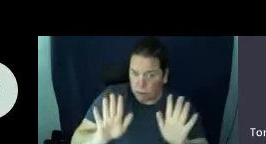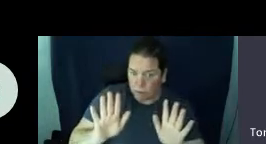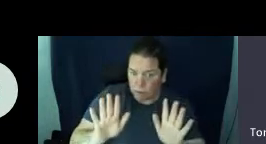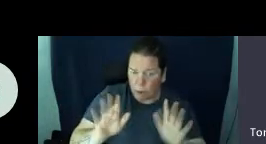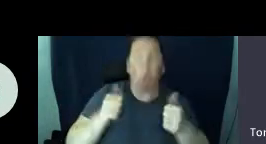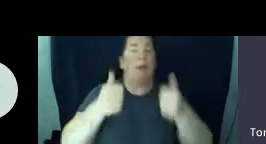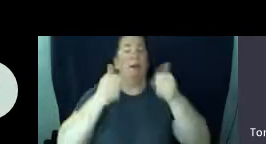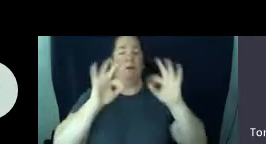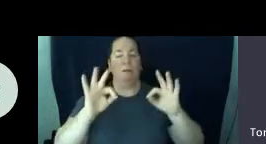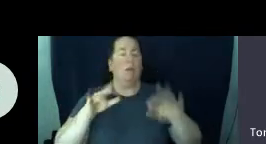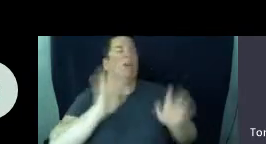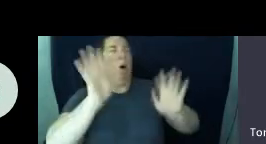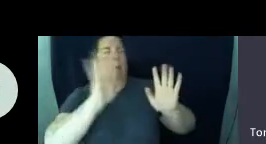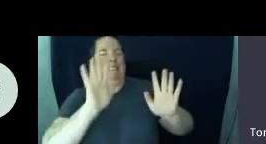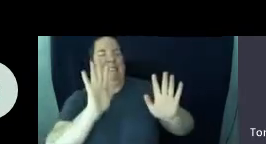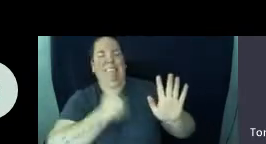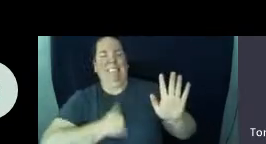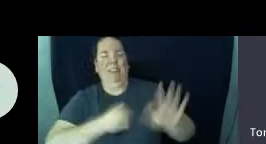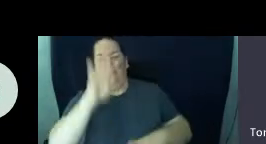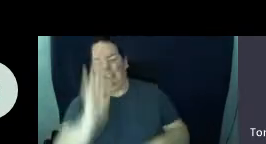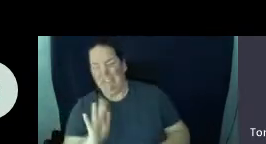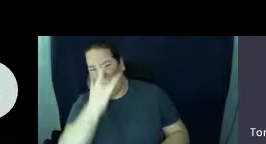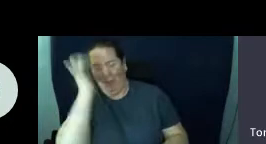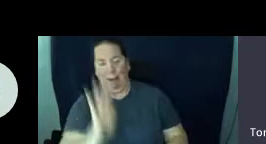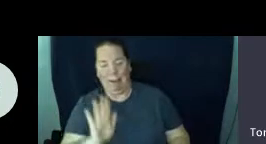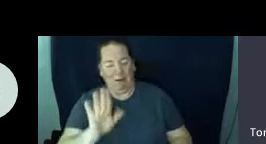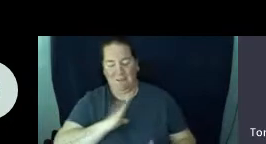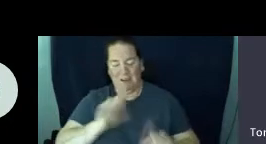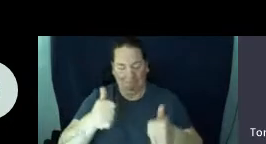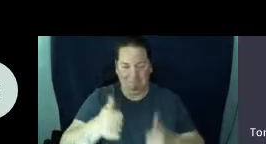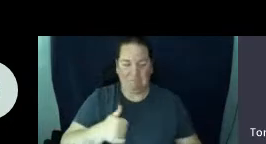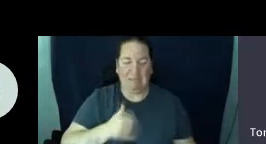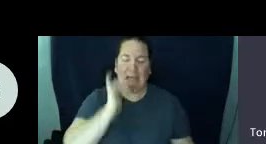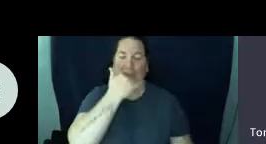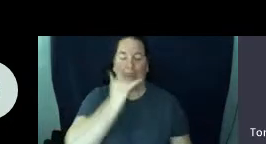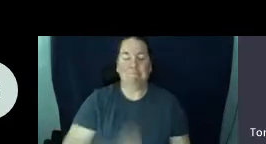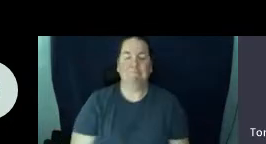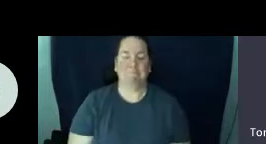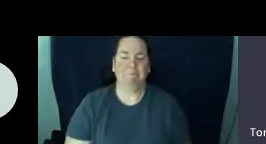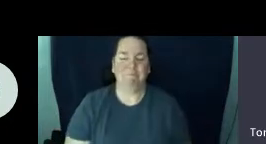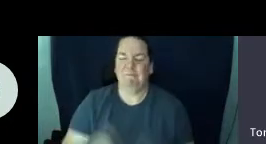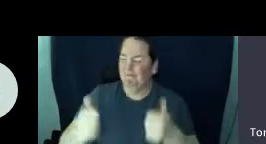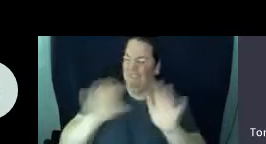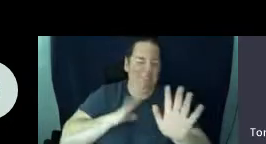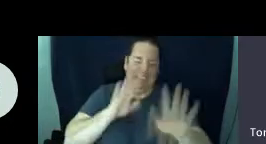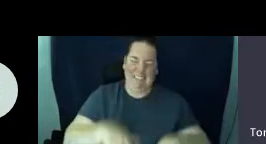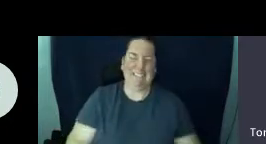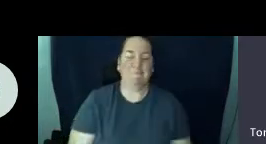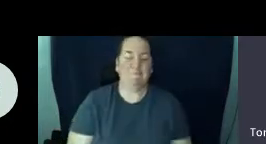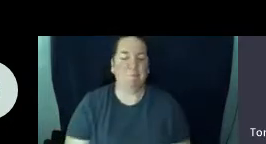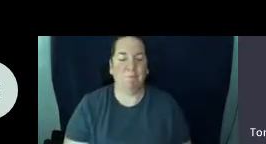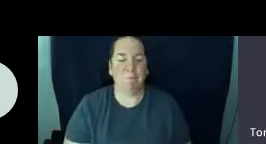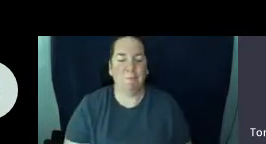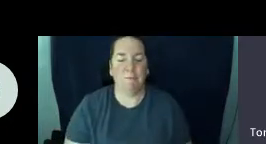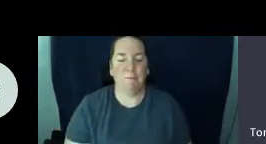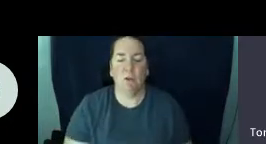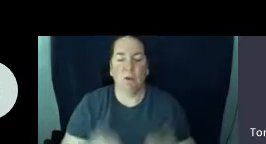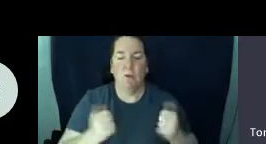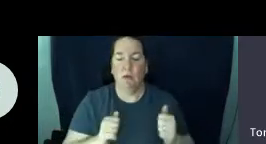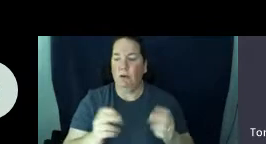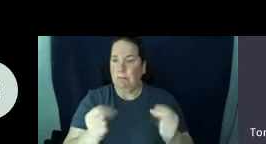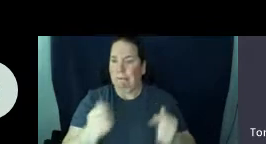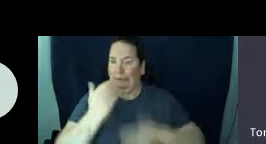Oh, perfect. No, you're you're fine. I think I accidentally clicked that. No problem. So we'll try to speed through a few more.